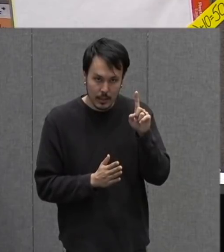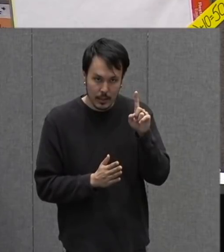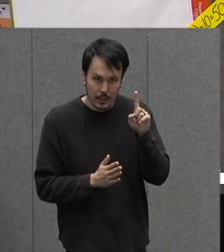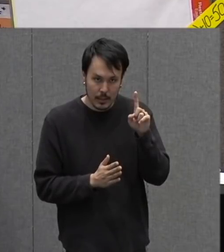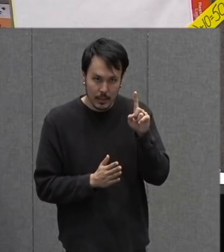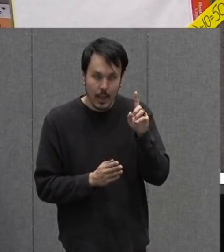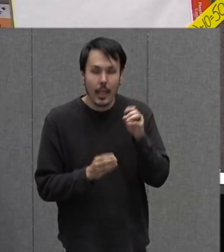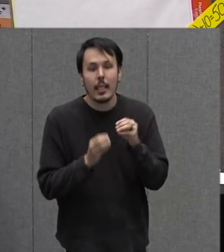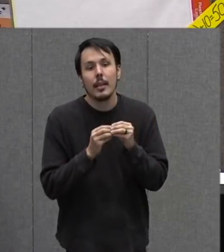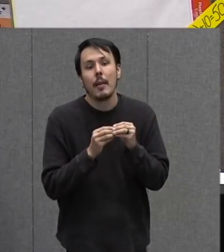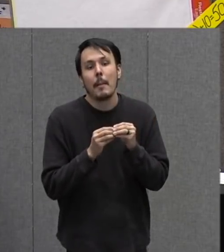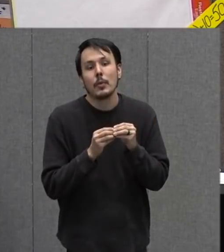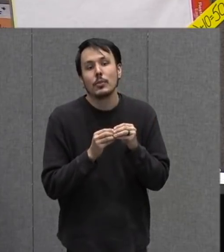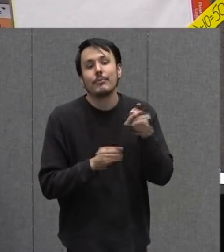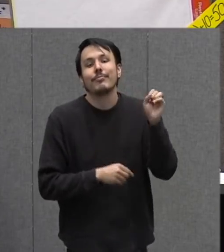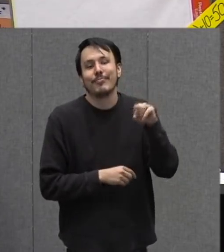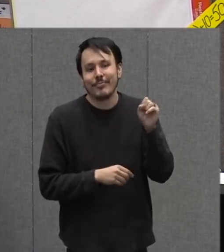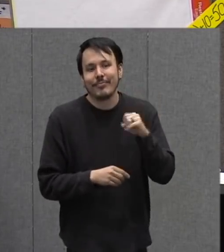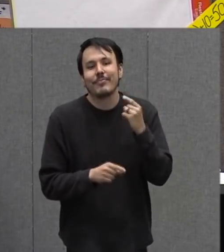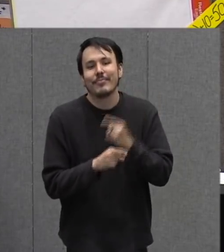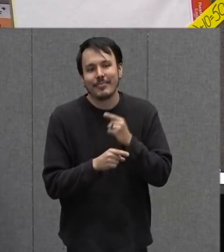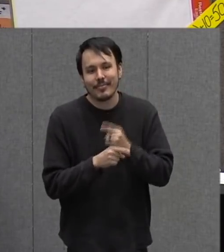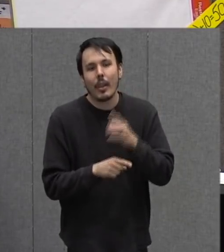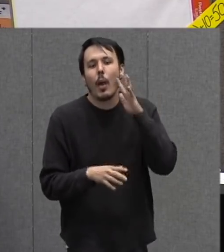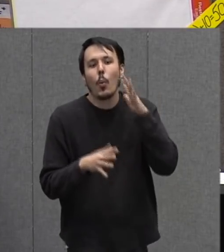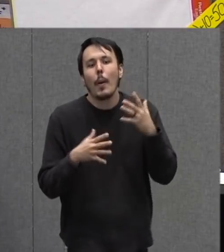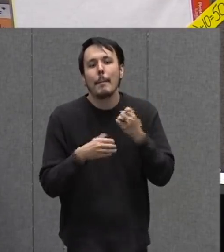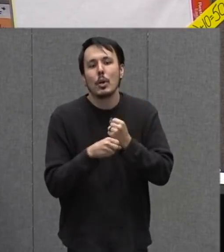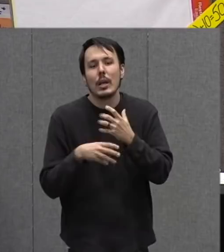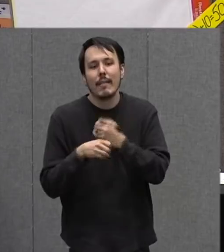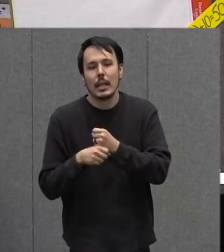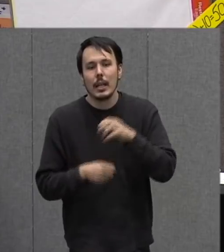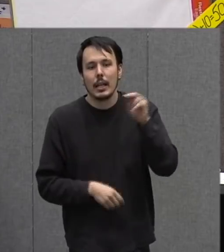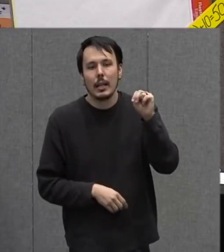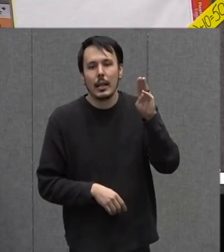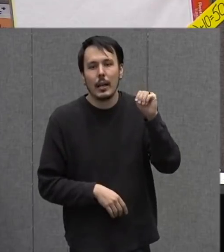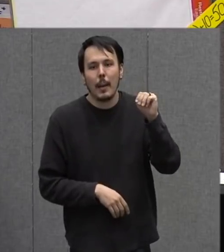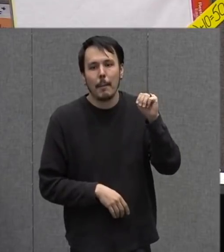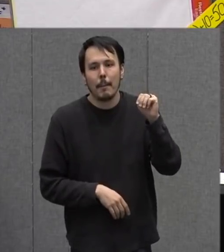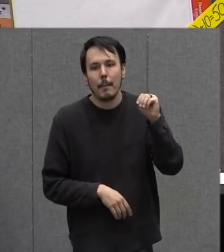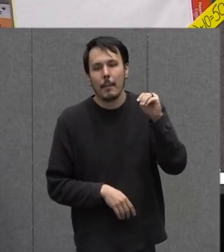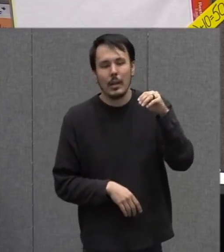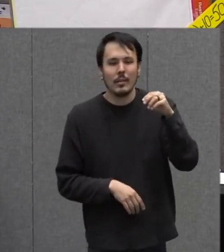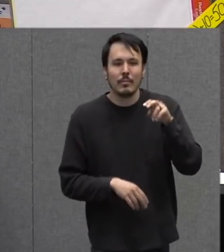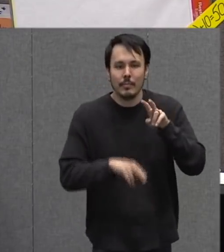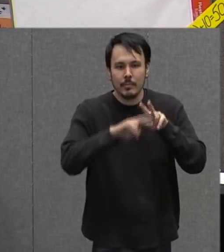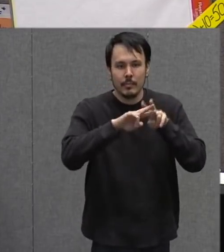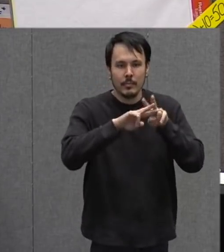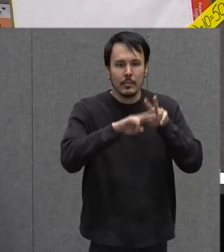the number. Yep, I hear you. I'm going to abbreviate. So that's number of classmates